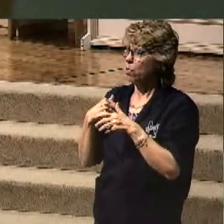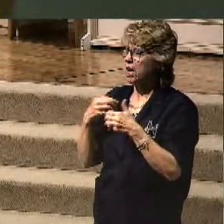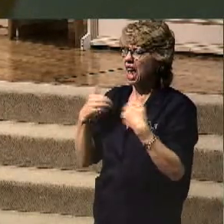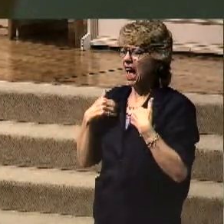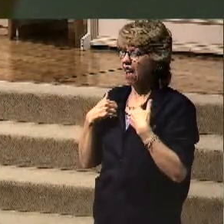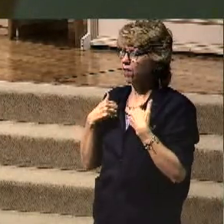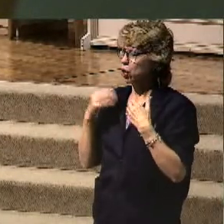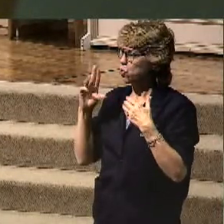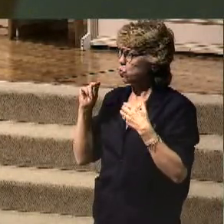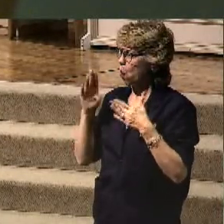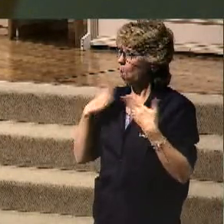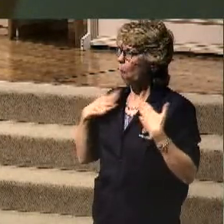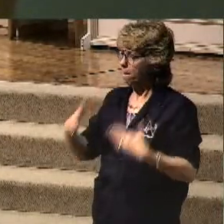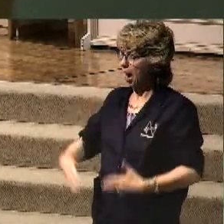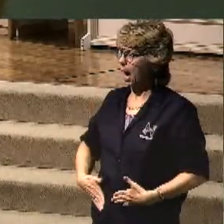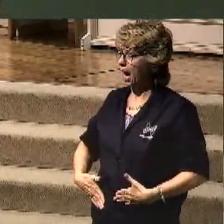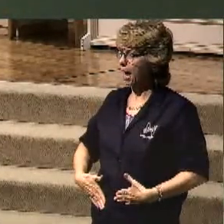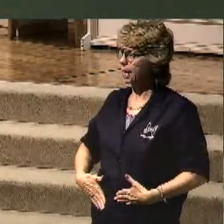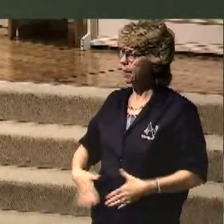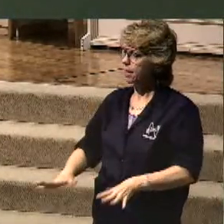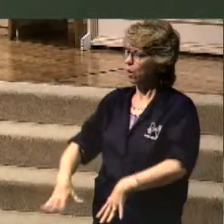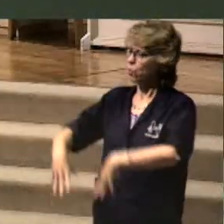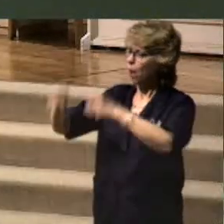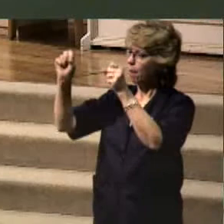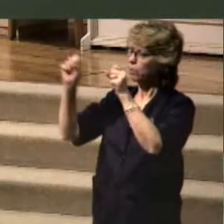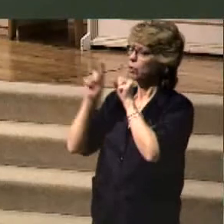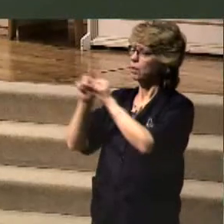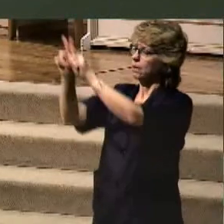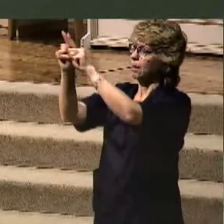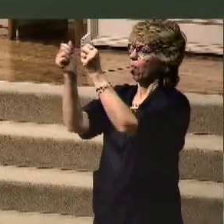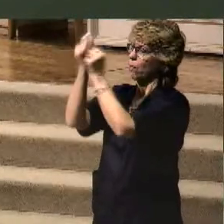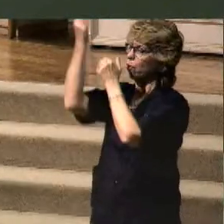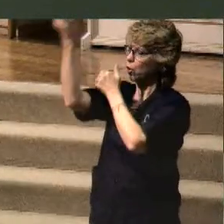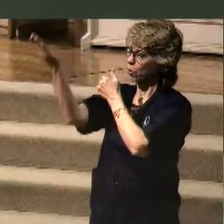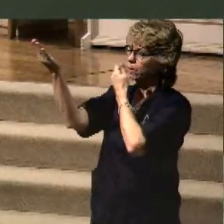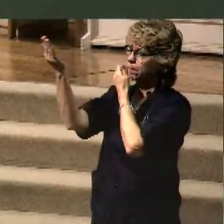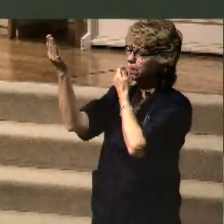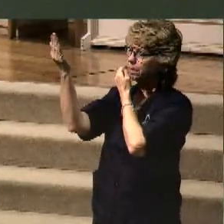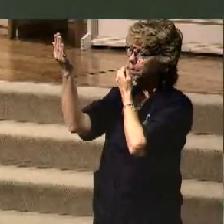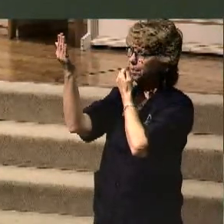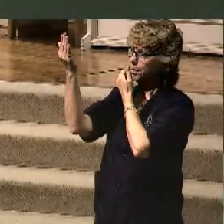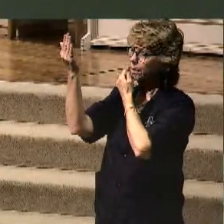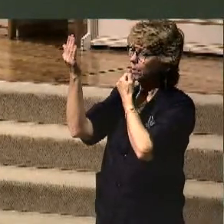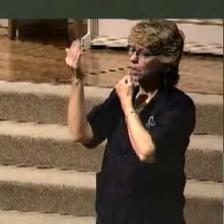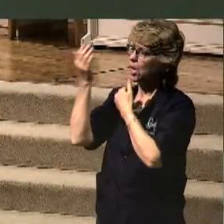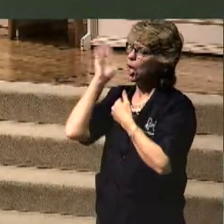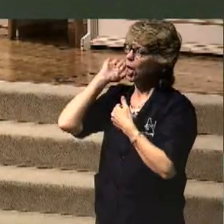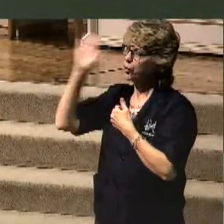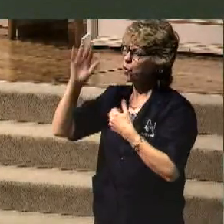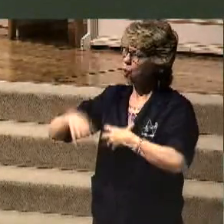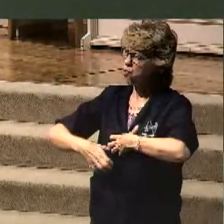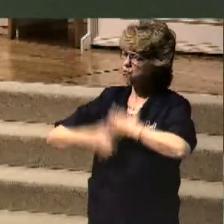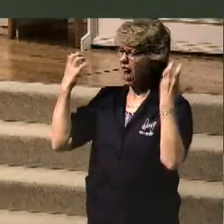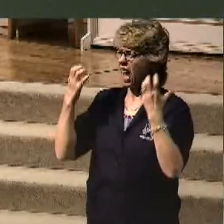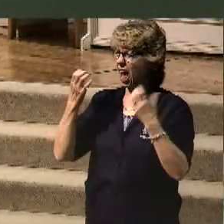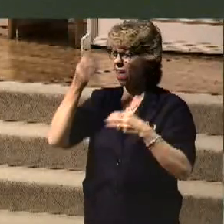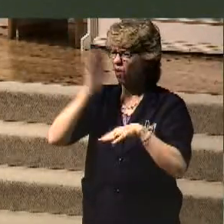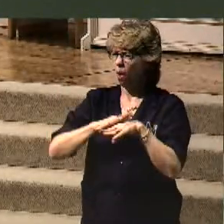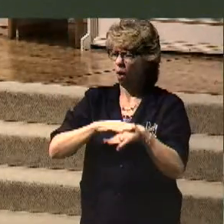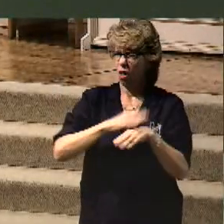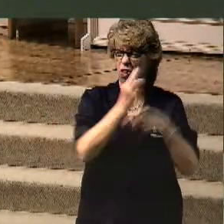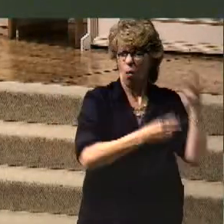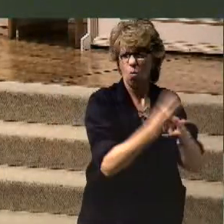you. We can take comfort in the fact that when you're pouring out your wrath that this world